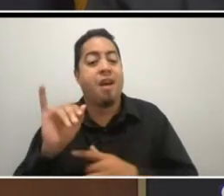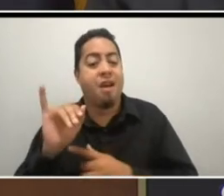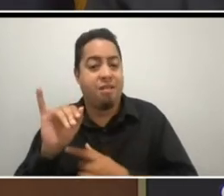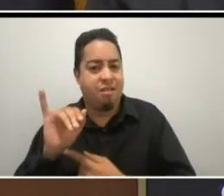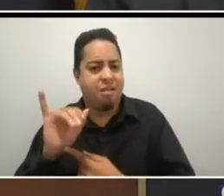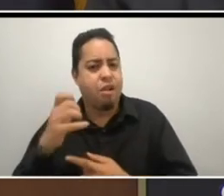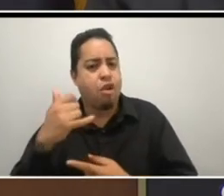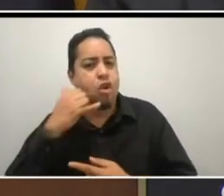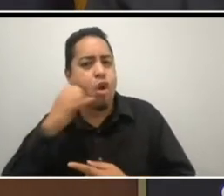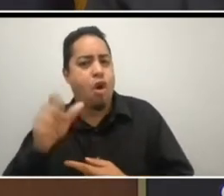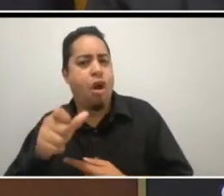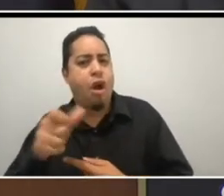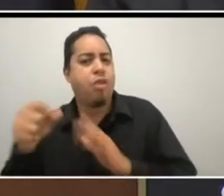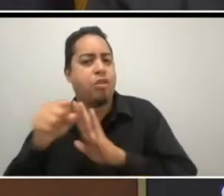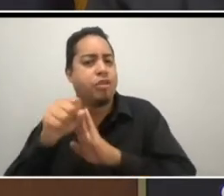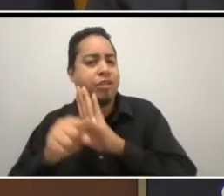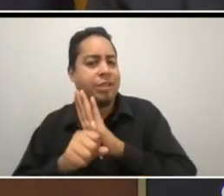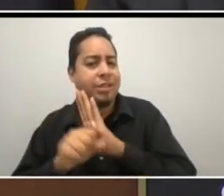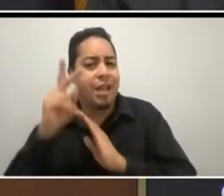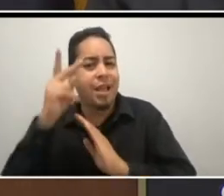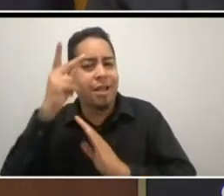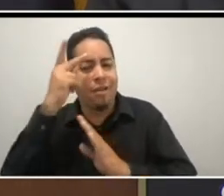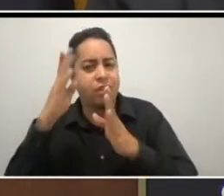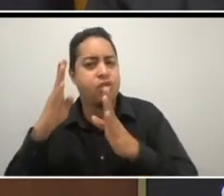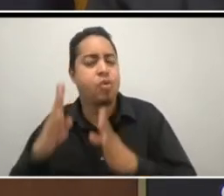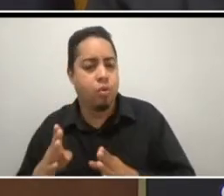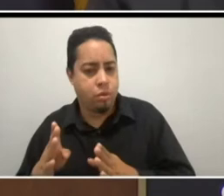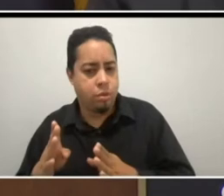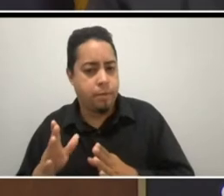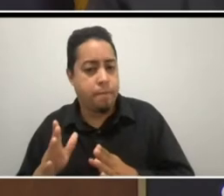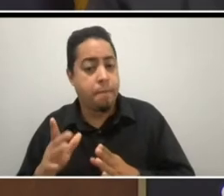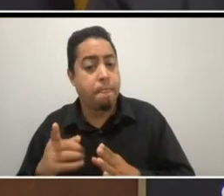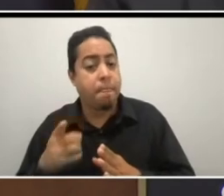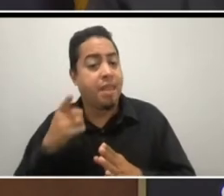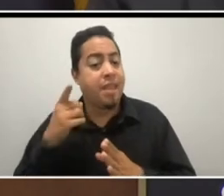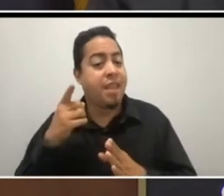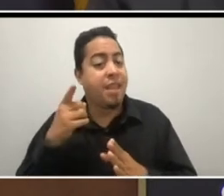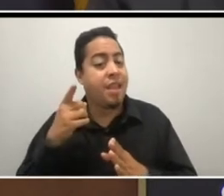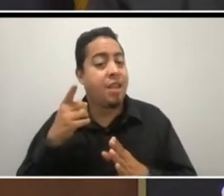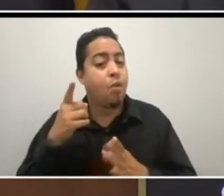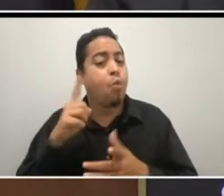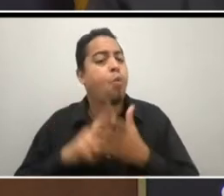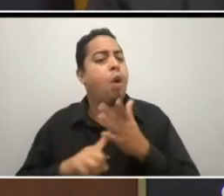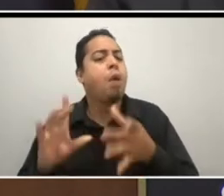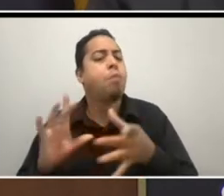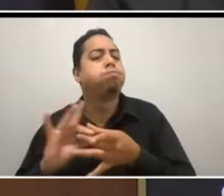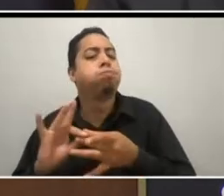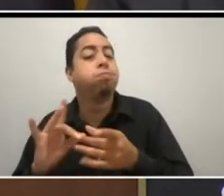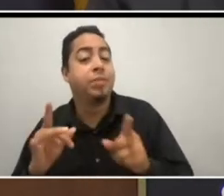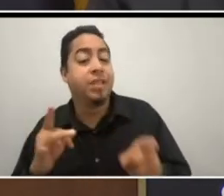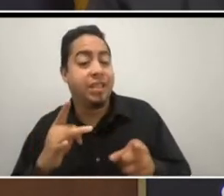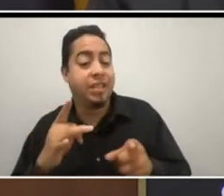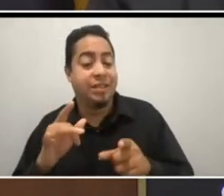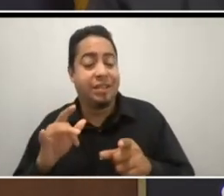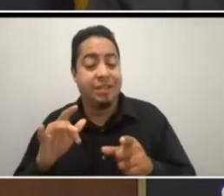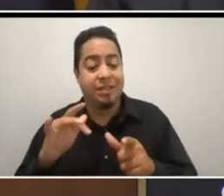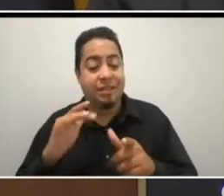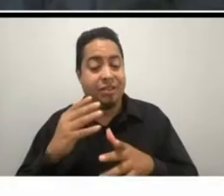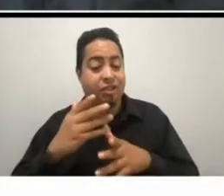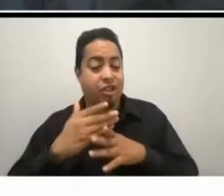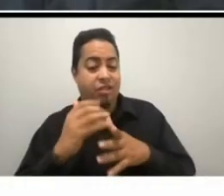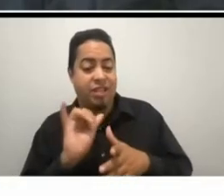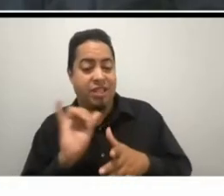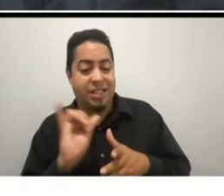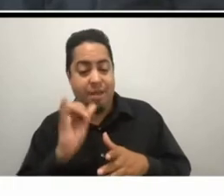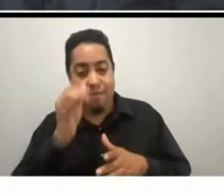saying that he was calling us essentially a fellow Republican, did he make a similar appeal to you or bring up the fact that you shared a similar party?